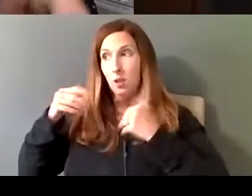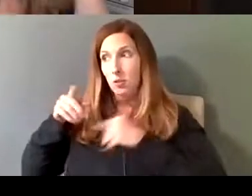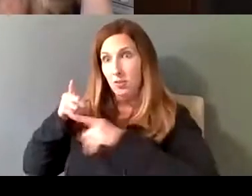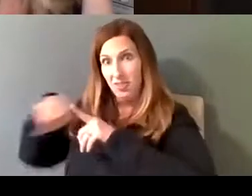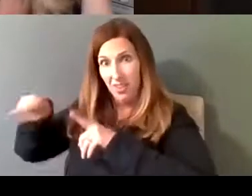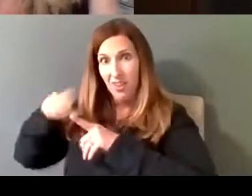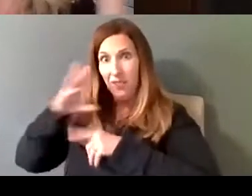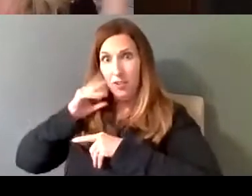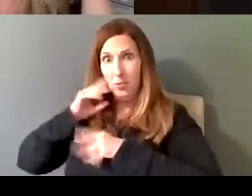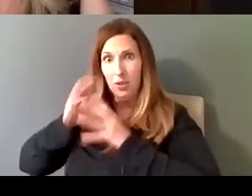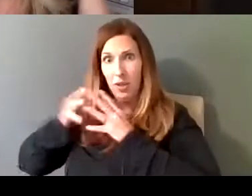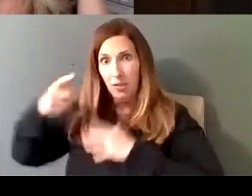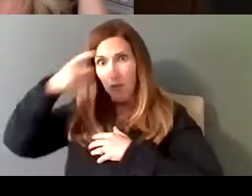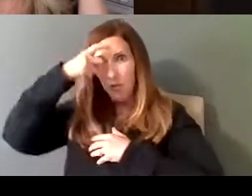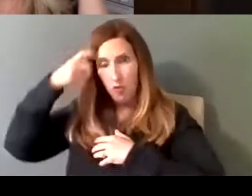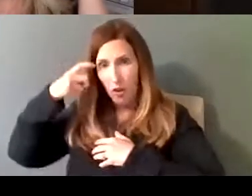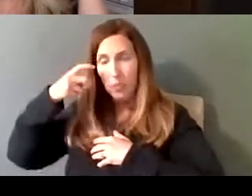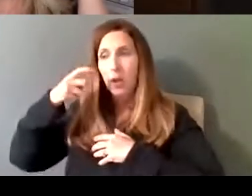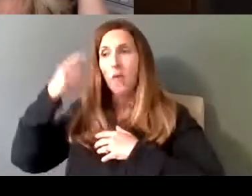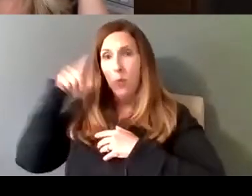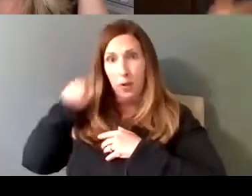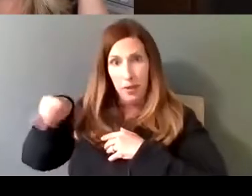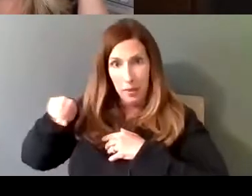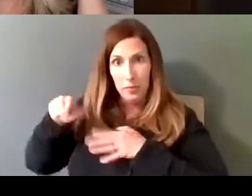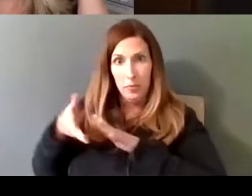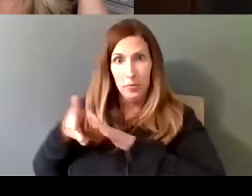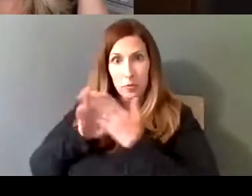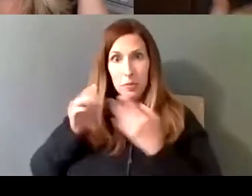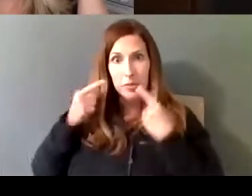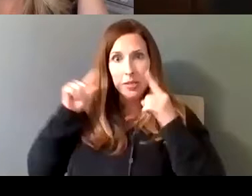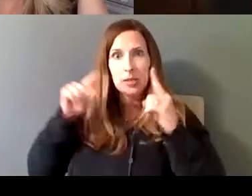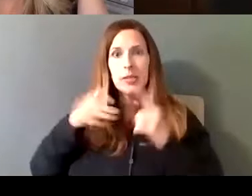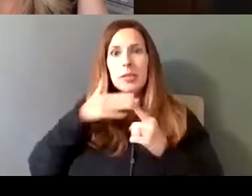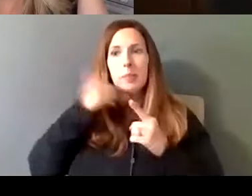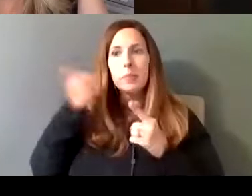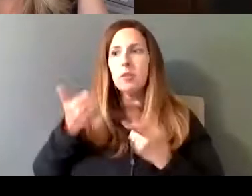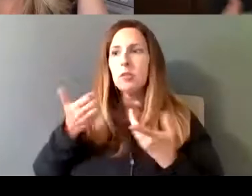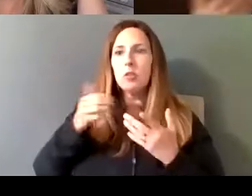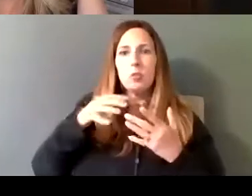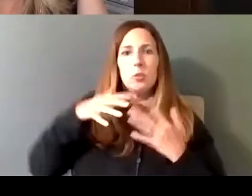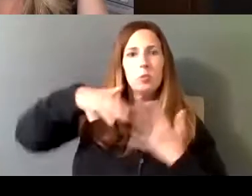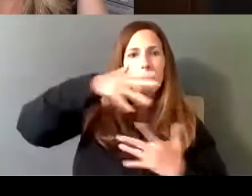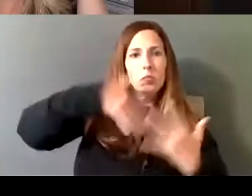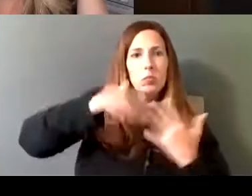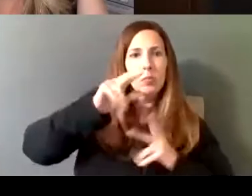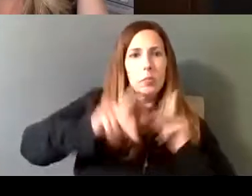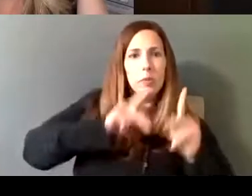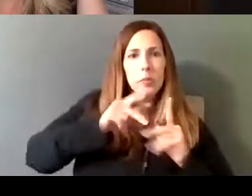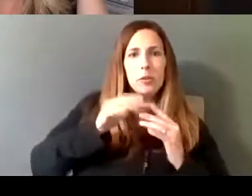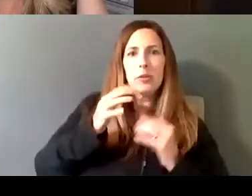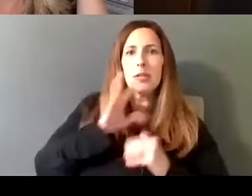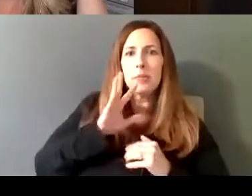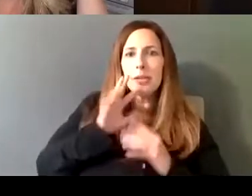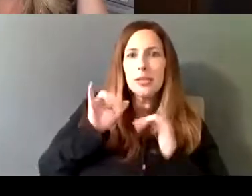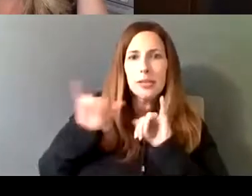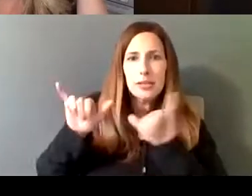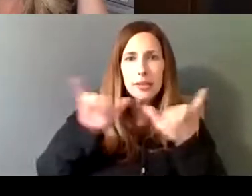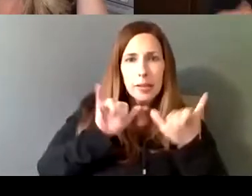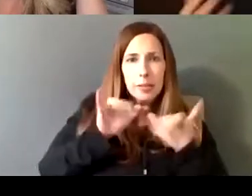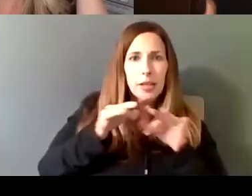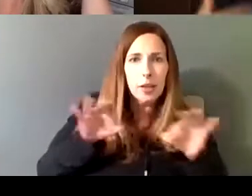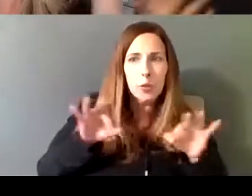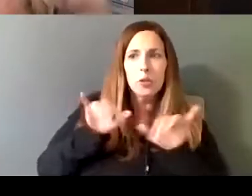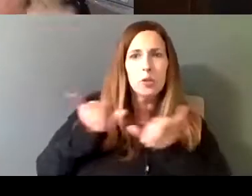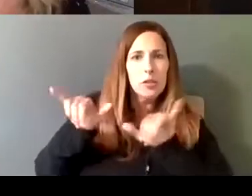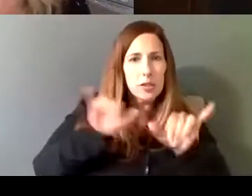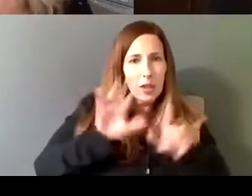order for them to thrive, sometimes it's best that they're around people who speak the same language as them, who are from the same country as they are. And so